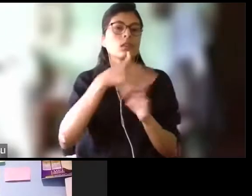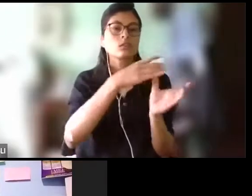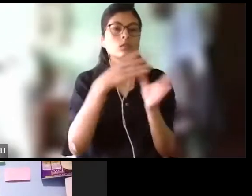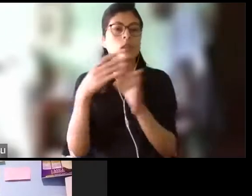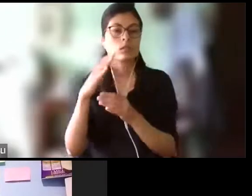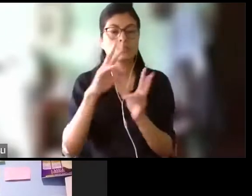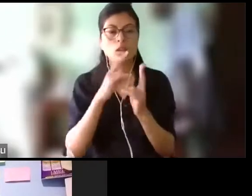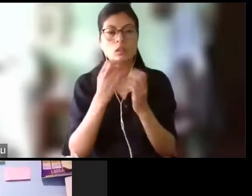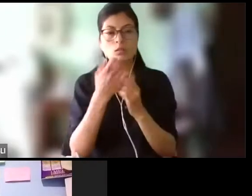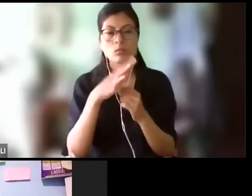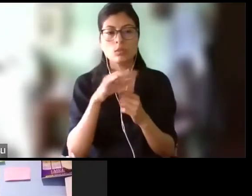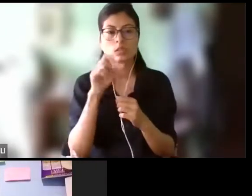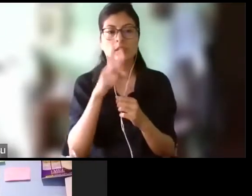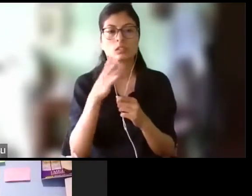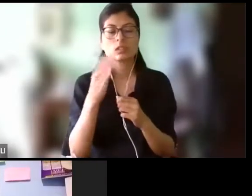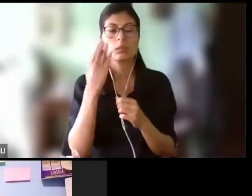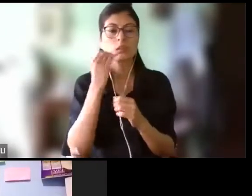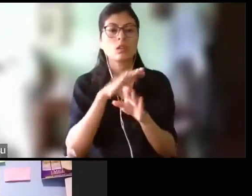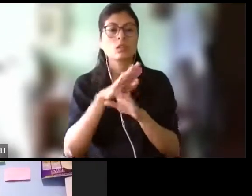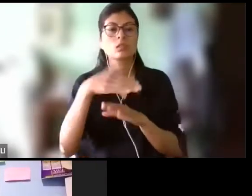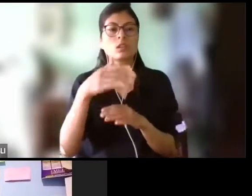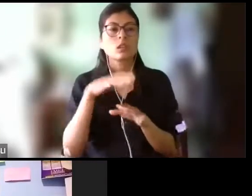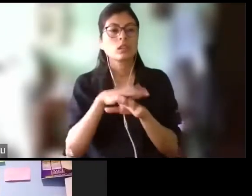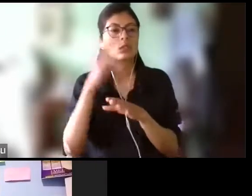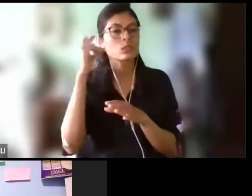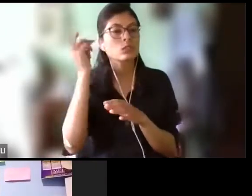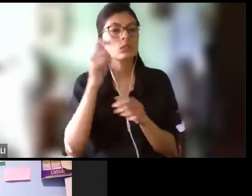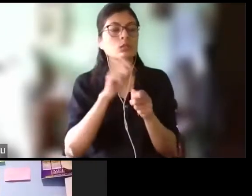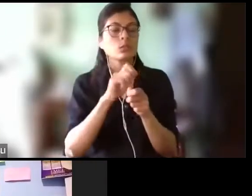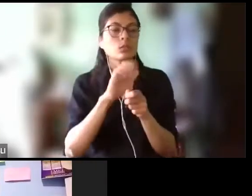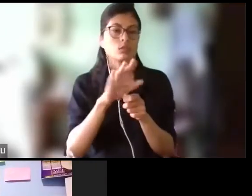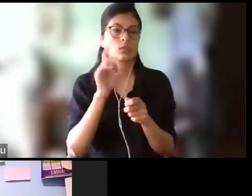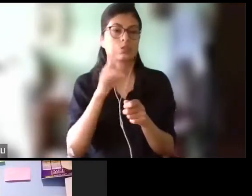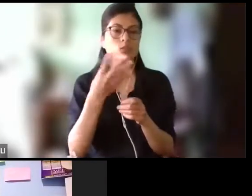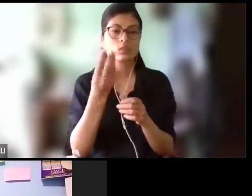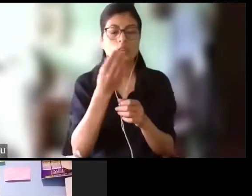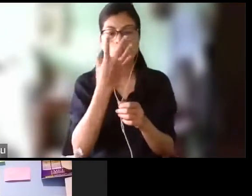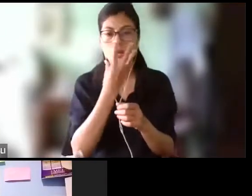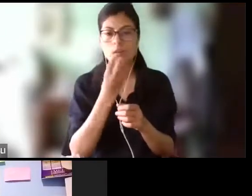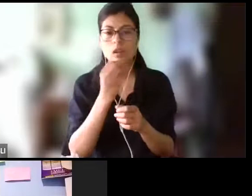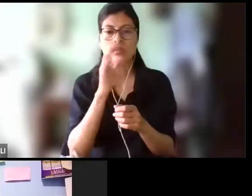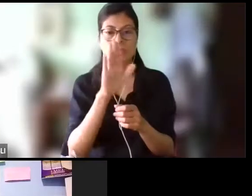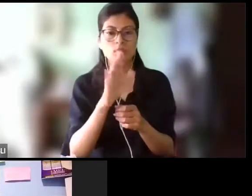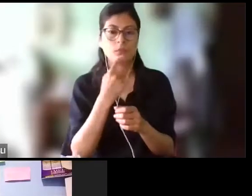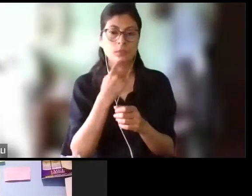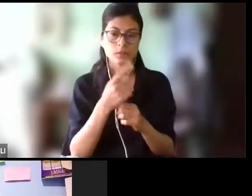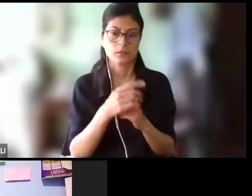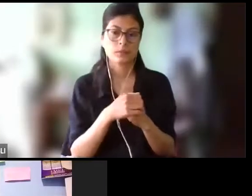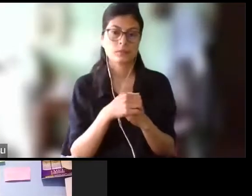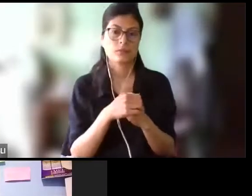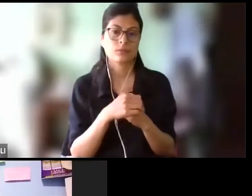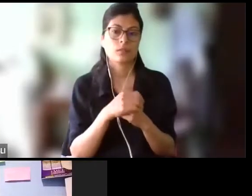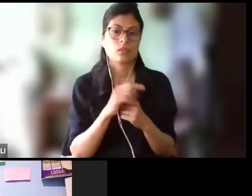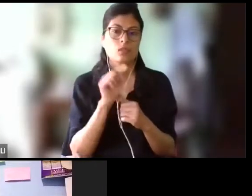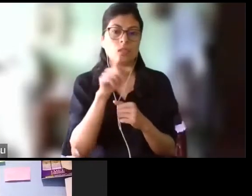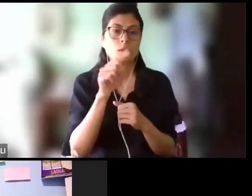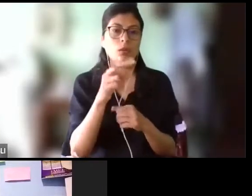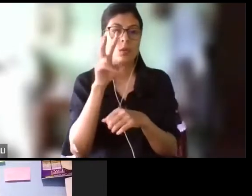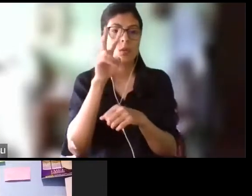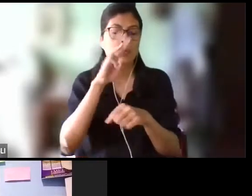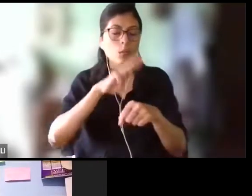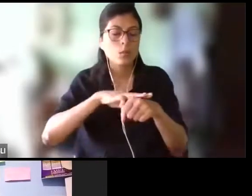happy that, you know, despite the challenges, you have seen some opportunities or some lessons that can, in fact,